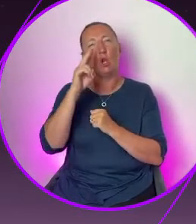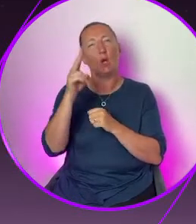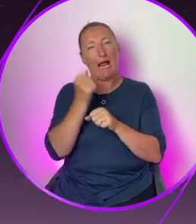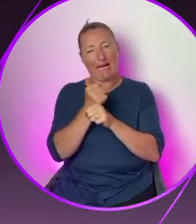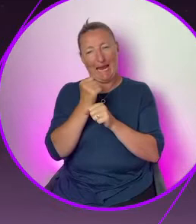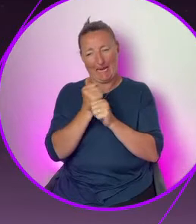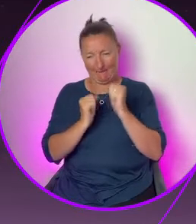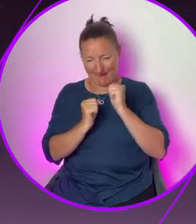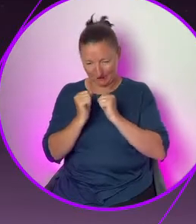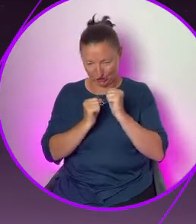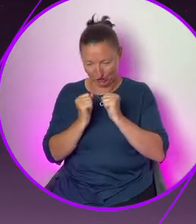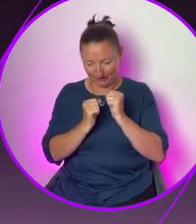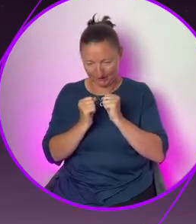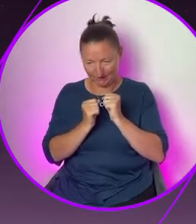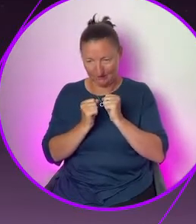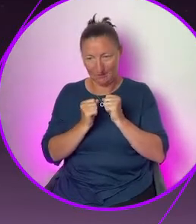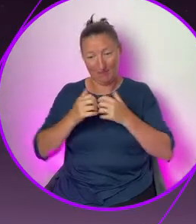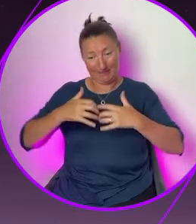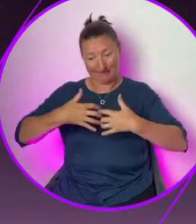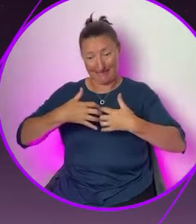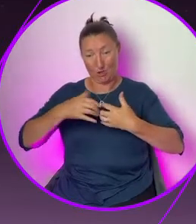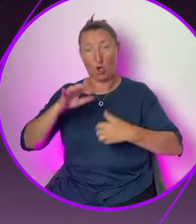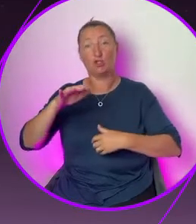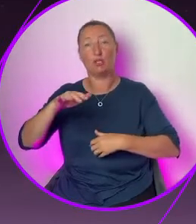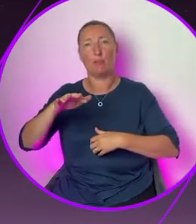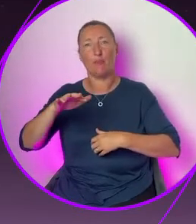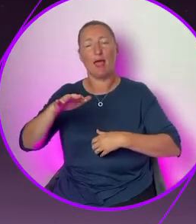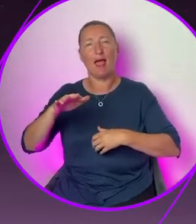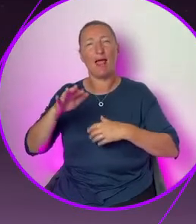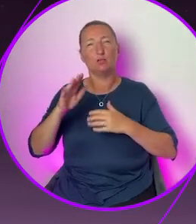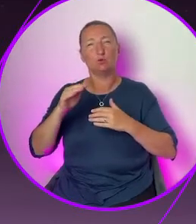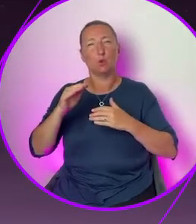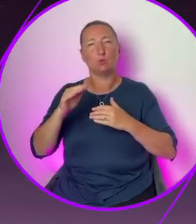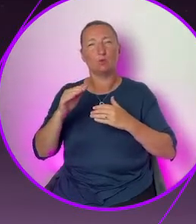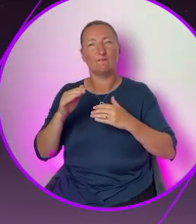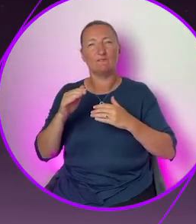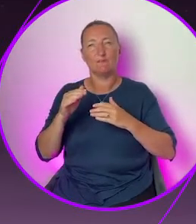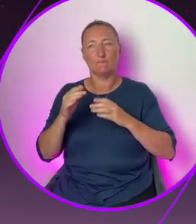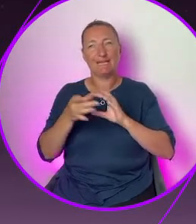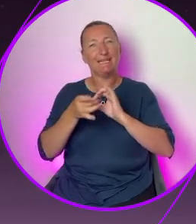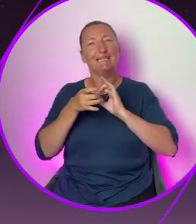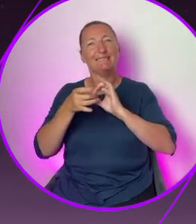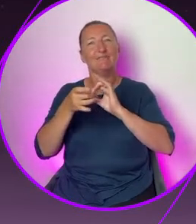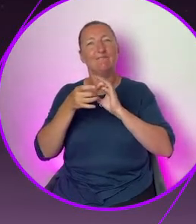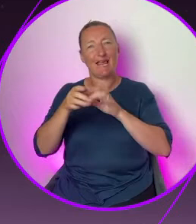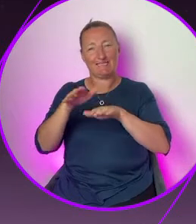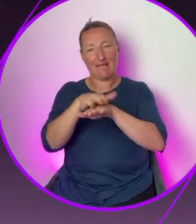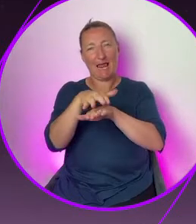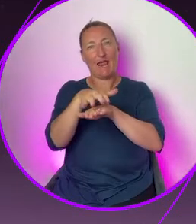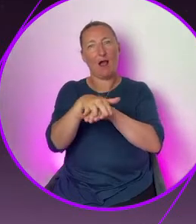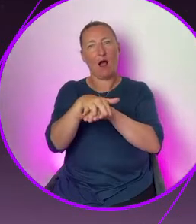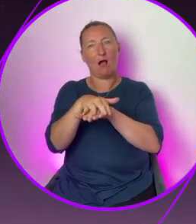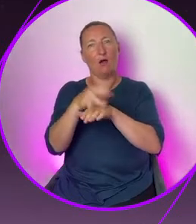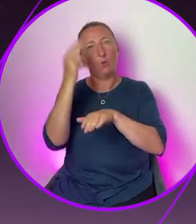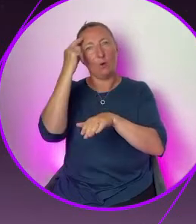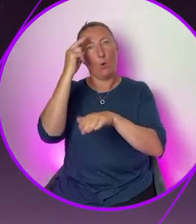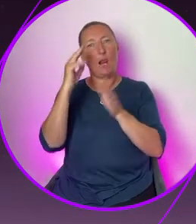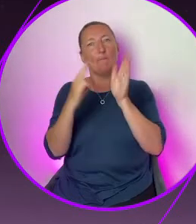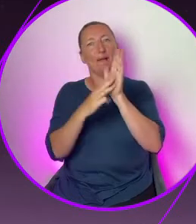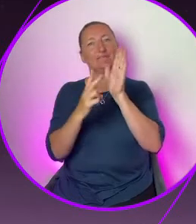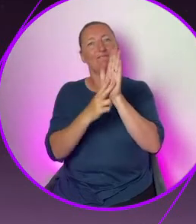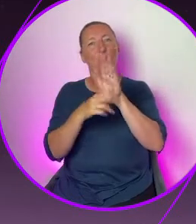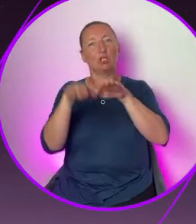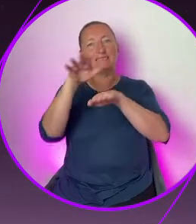this technology, this game engine, is potentially functioning as an interface layer to what we're calling the metaverse stack.